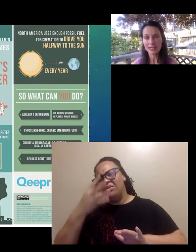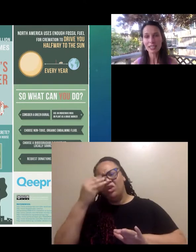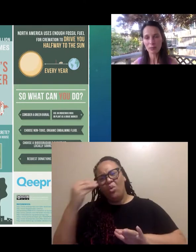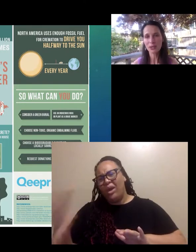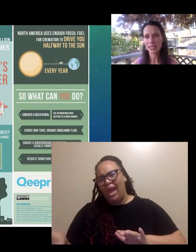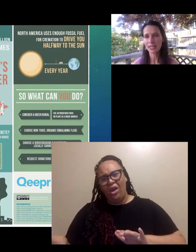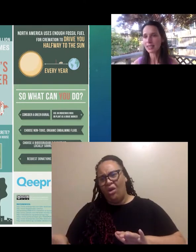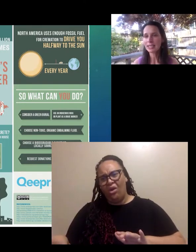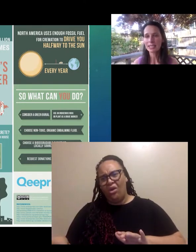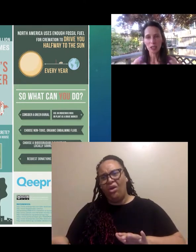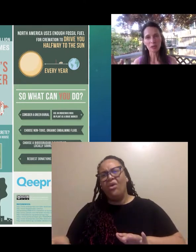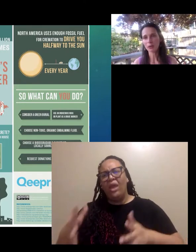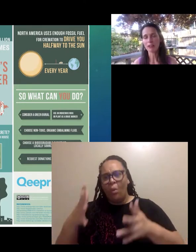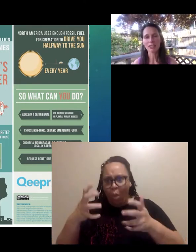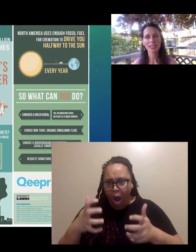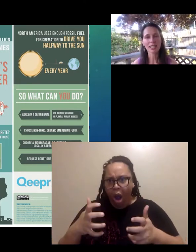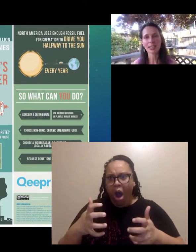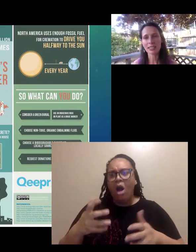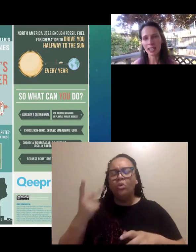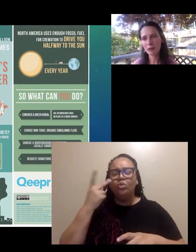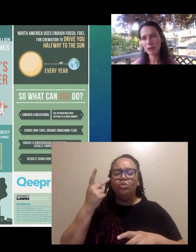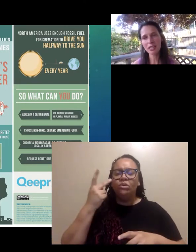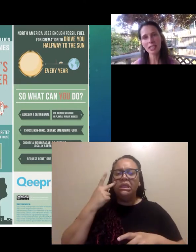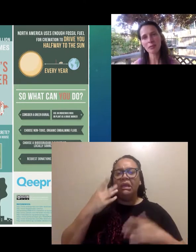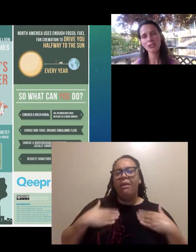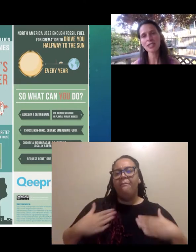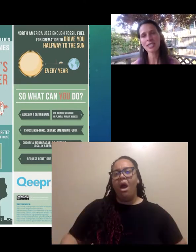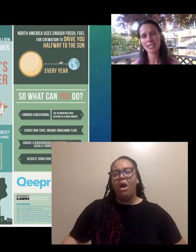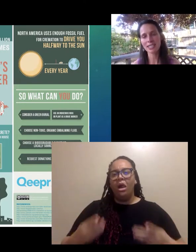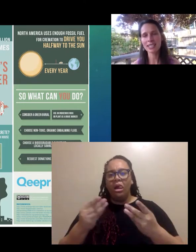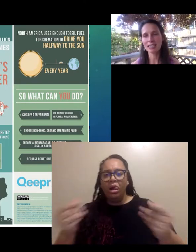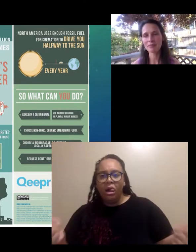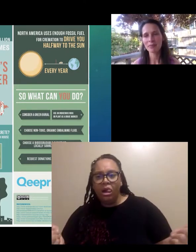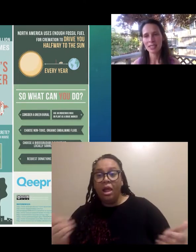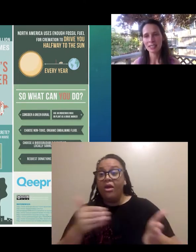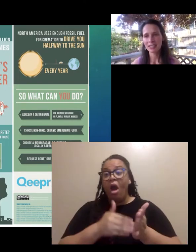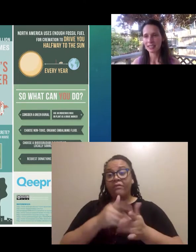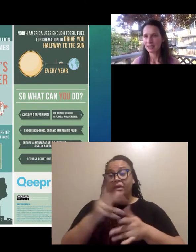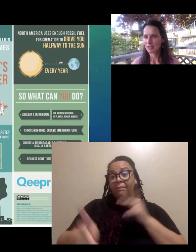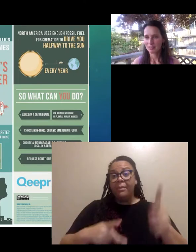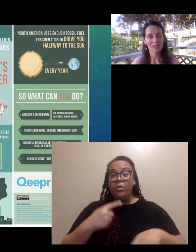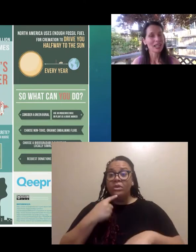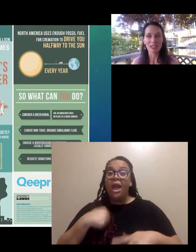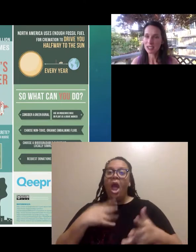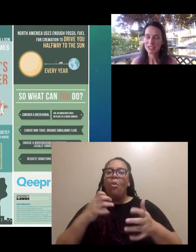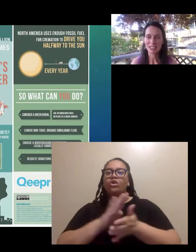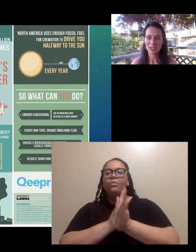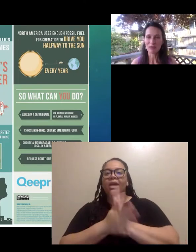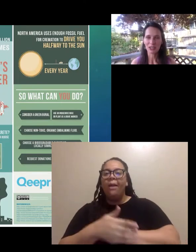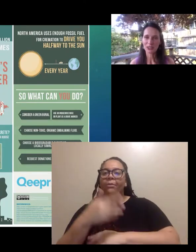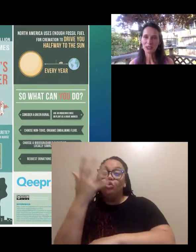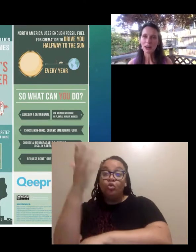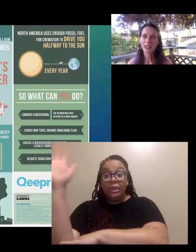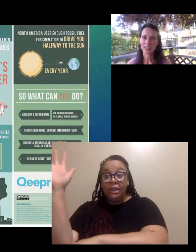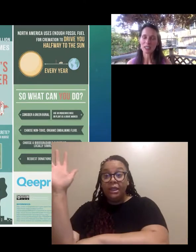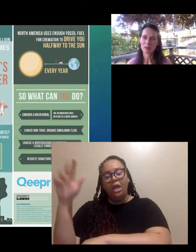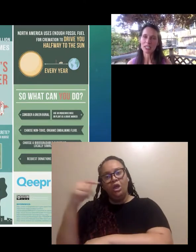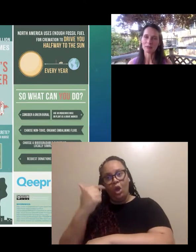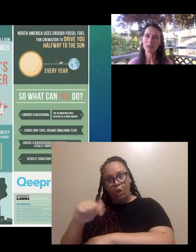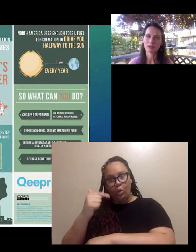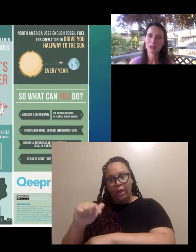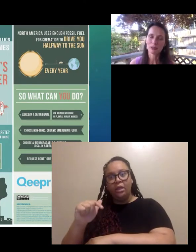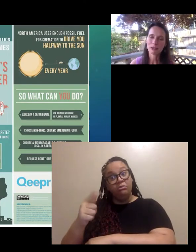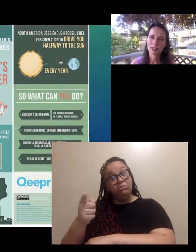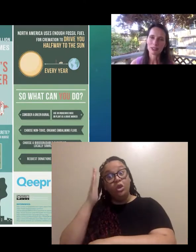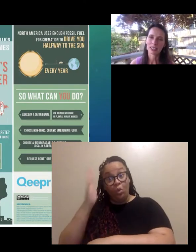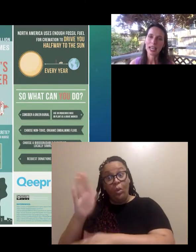interest in decomposing and, you know, people often say things like, I want to become a tree. Um, and in green burial, you are going to